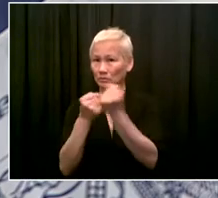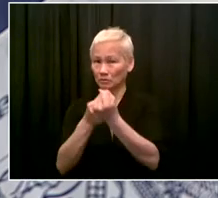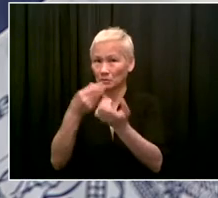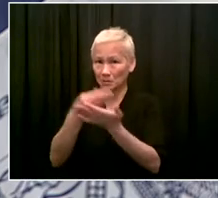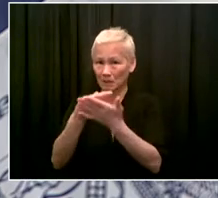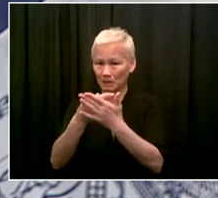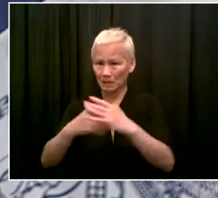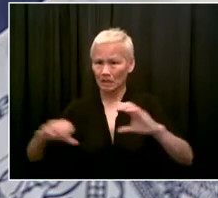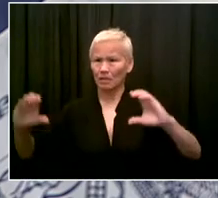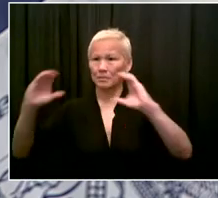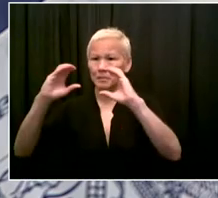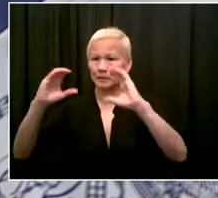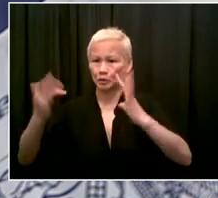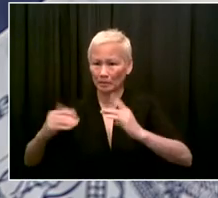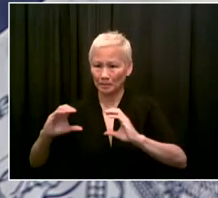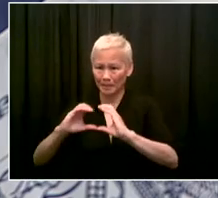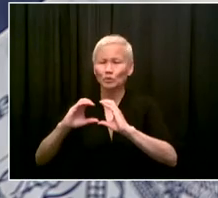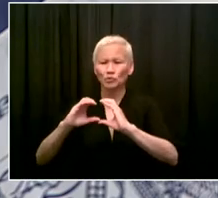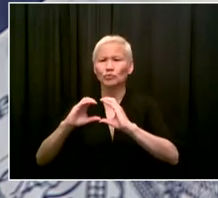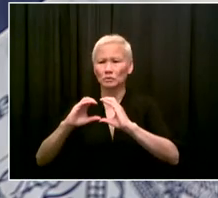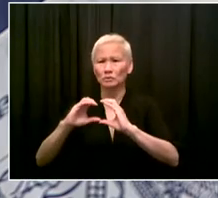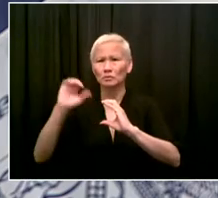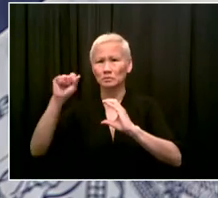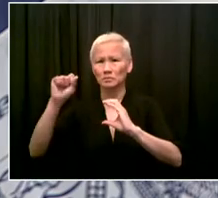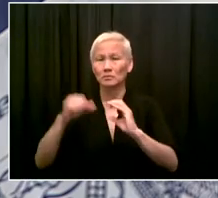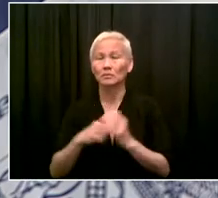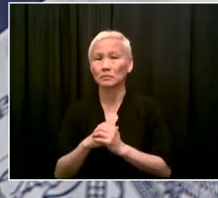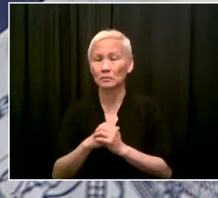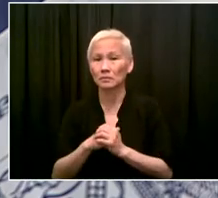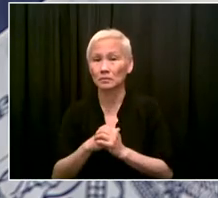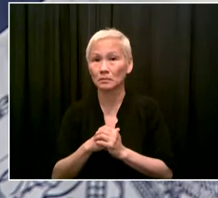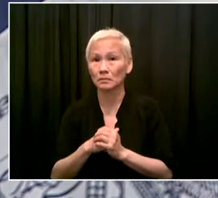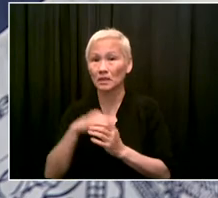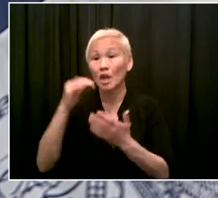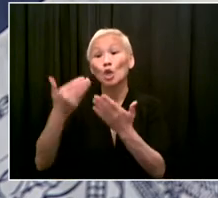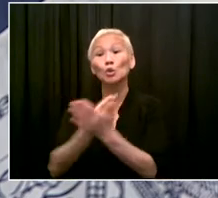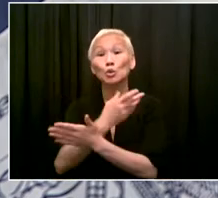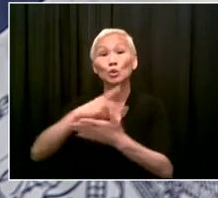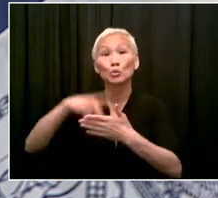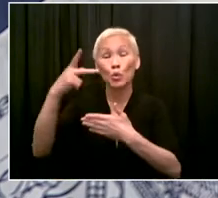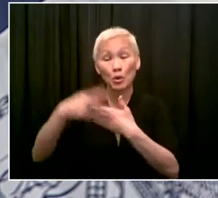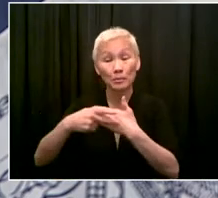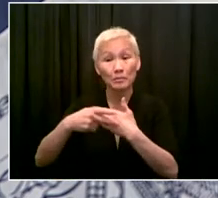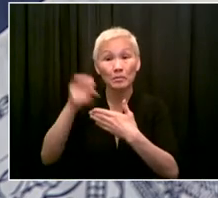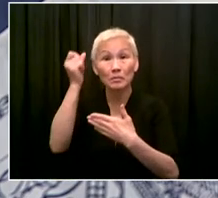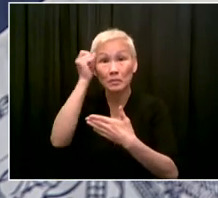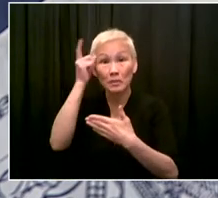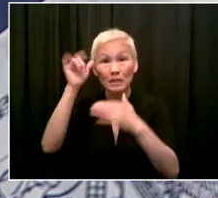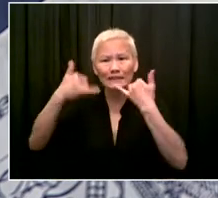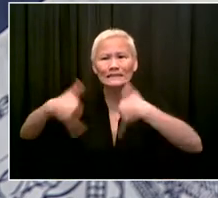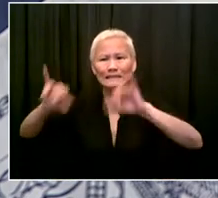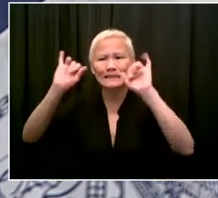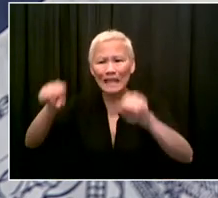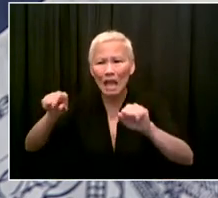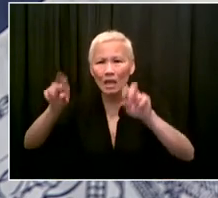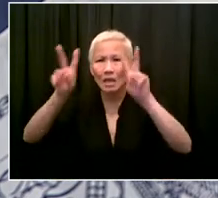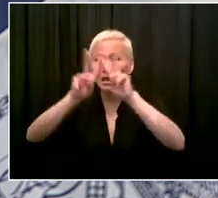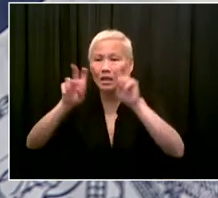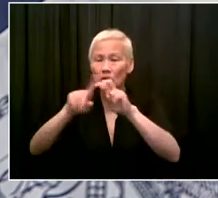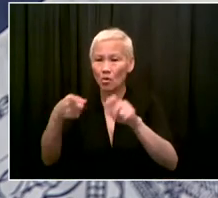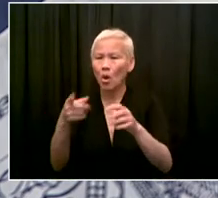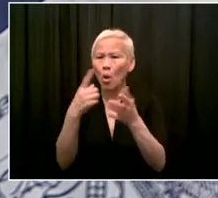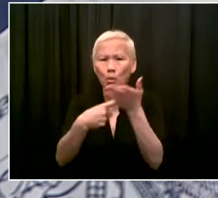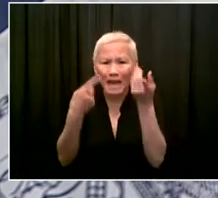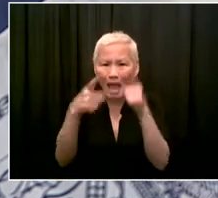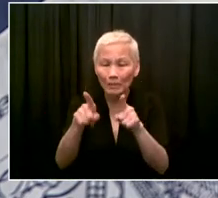anytime you do anything, you should keep assessing, keep watching, look for consequences intended and otherwise. I think